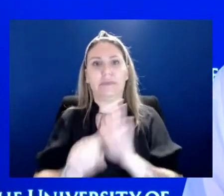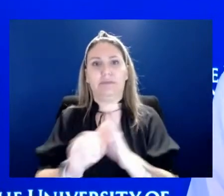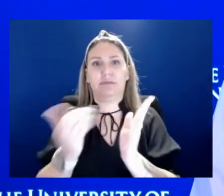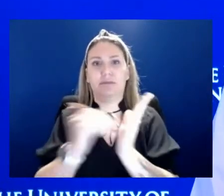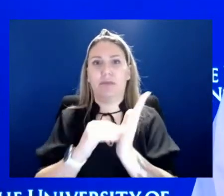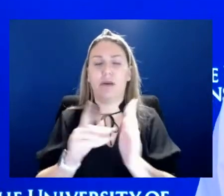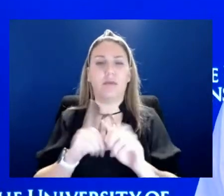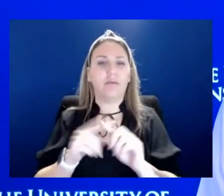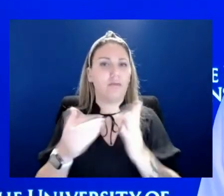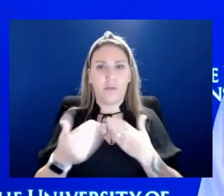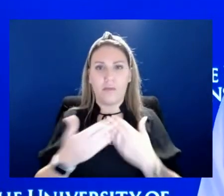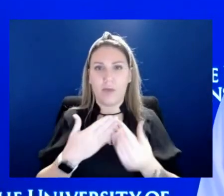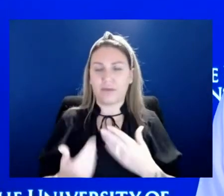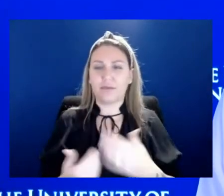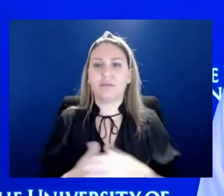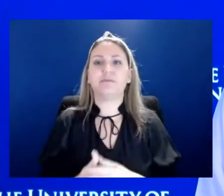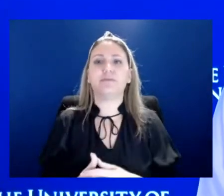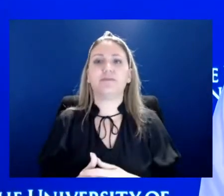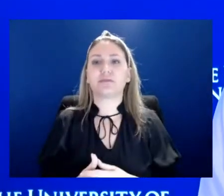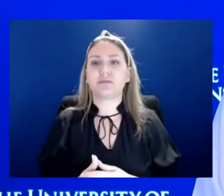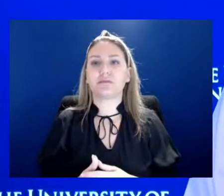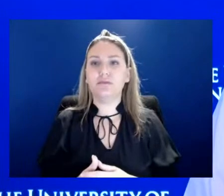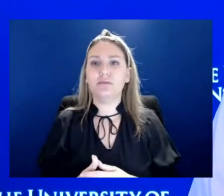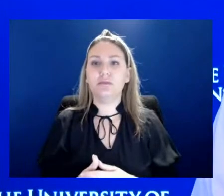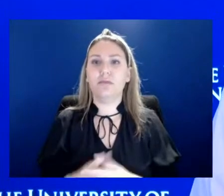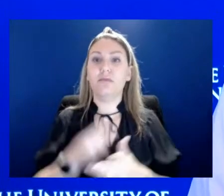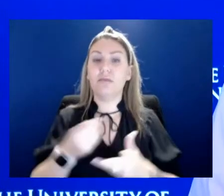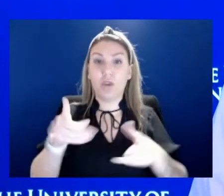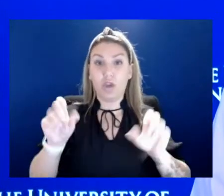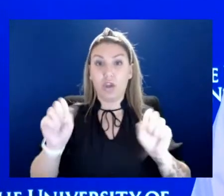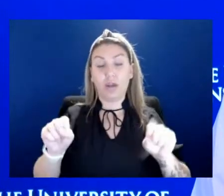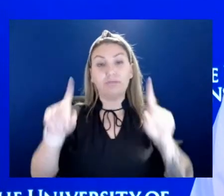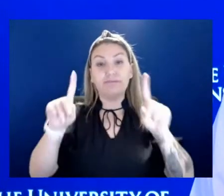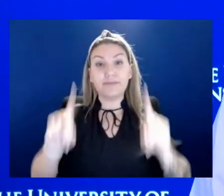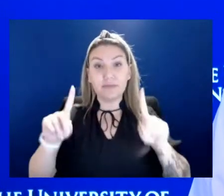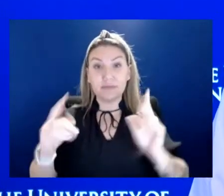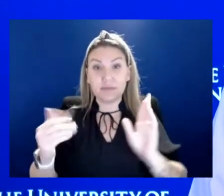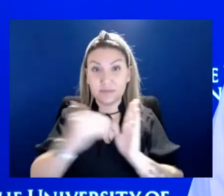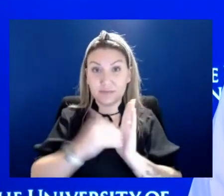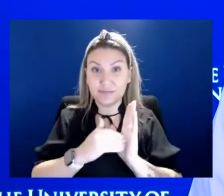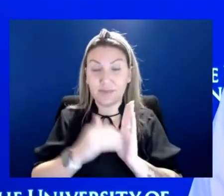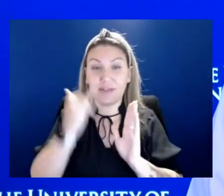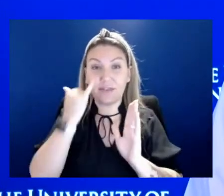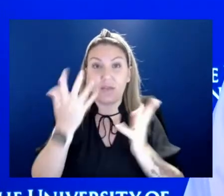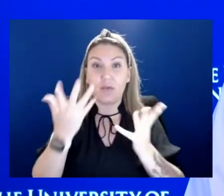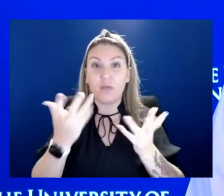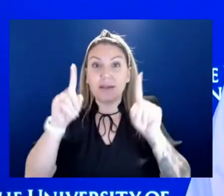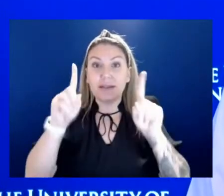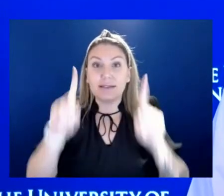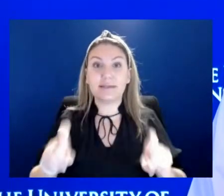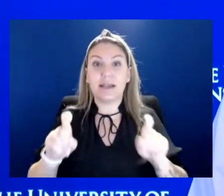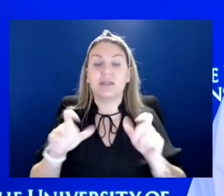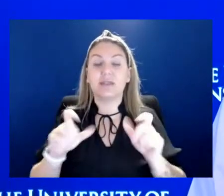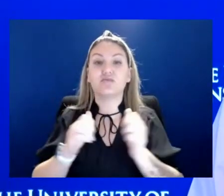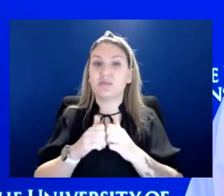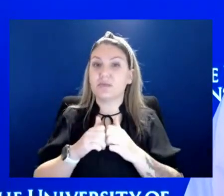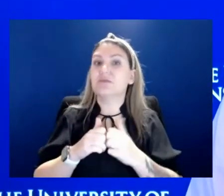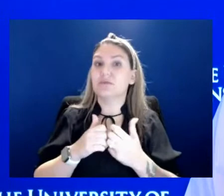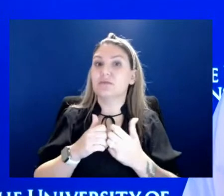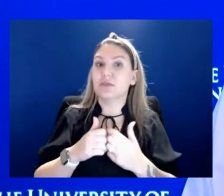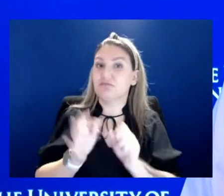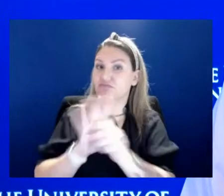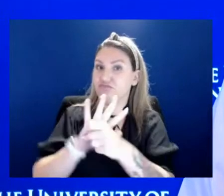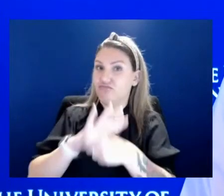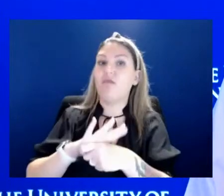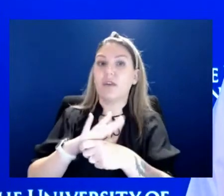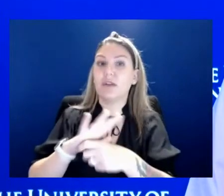be. You are able to test again if you want to test with that antigen test. However,